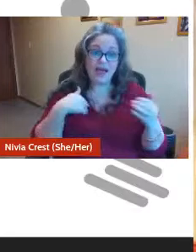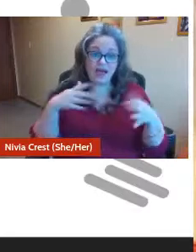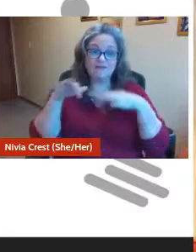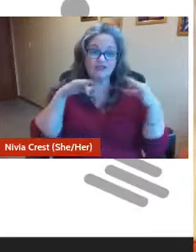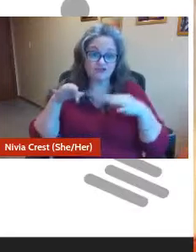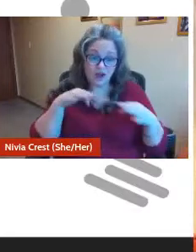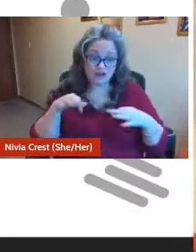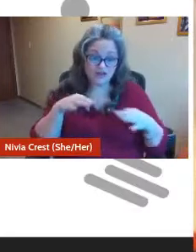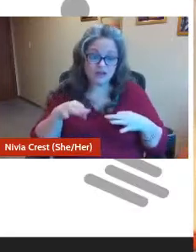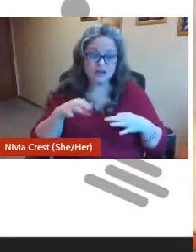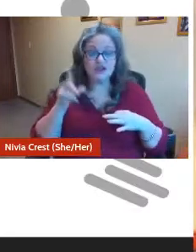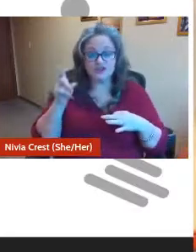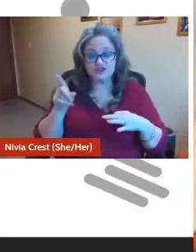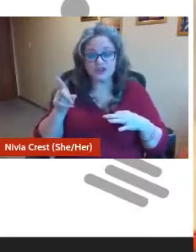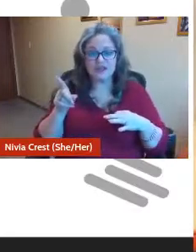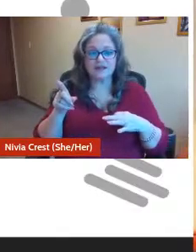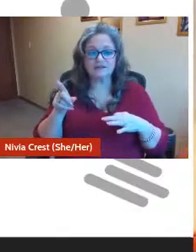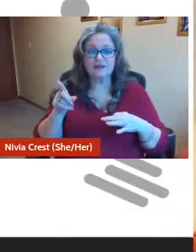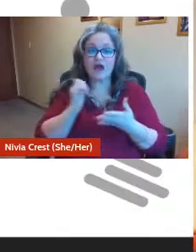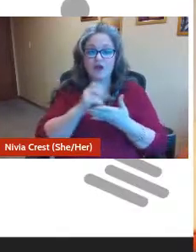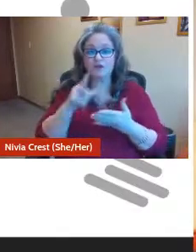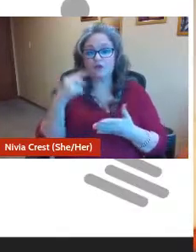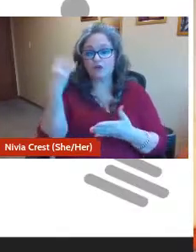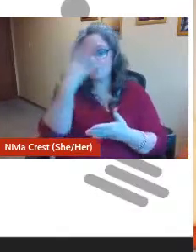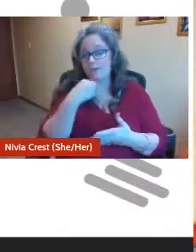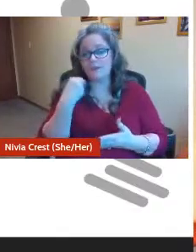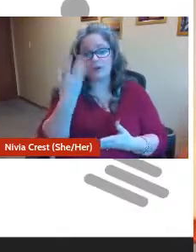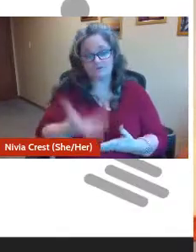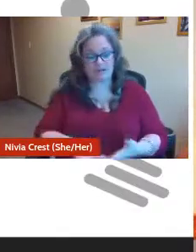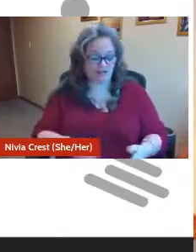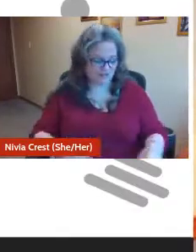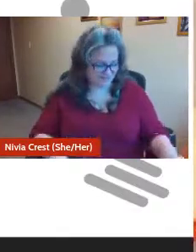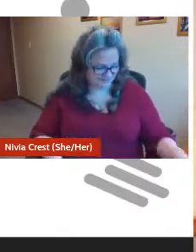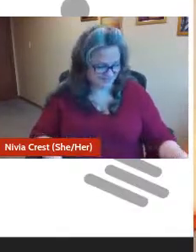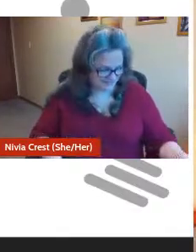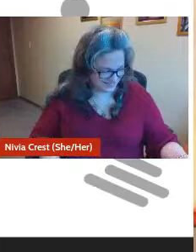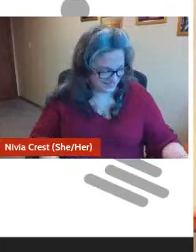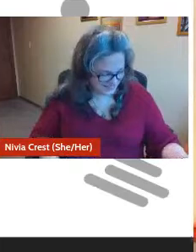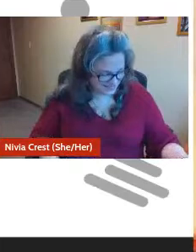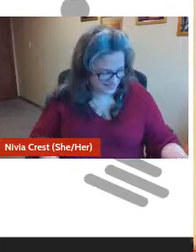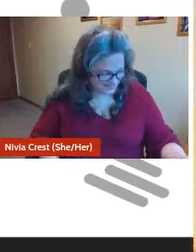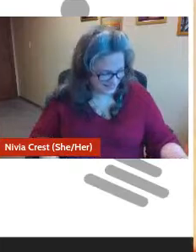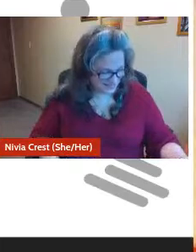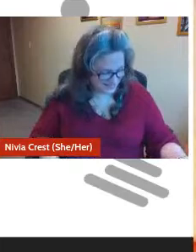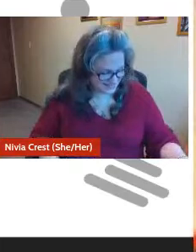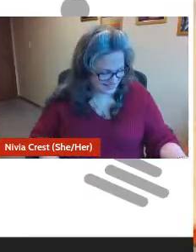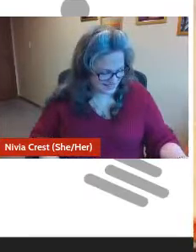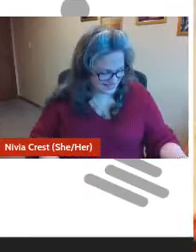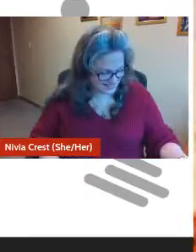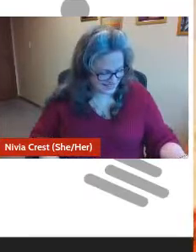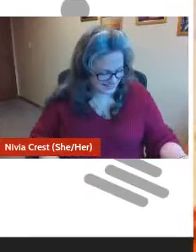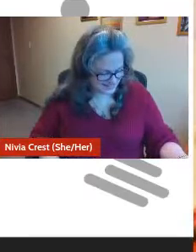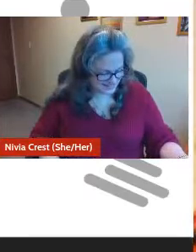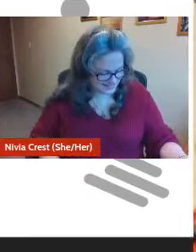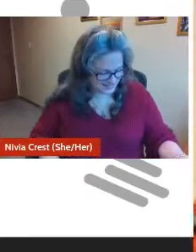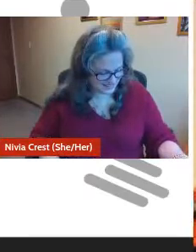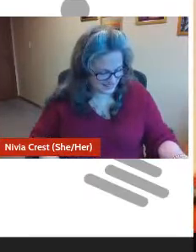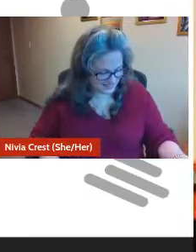instruction, she can make you look really beautiful. Ooh, so yeah. Wonderful. Yeah. Well, thank you so